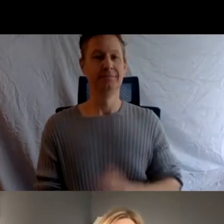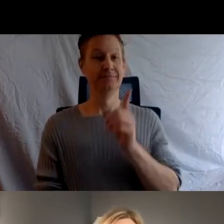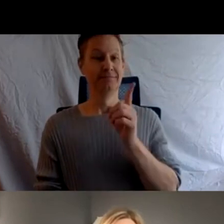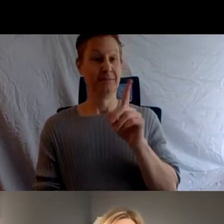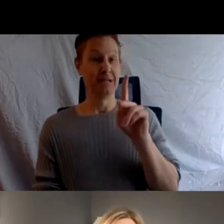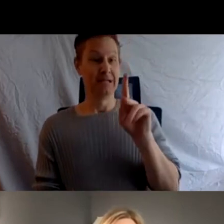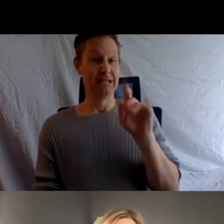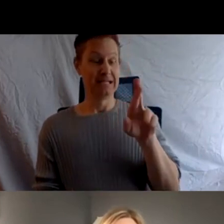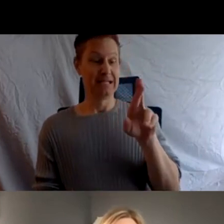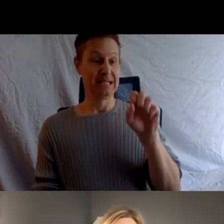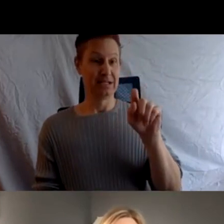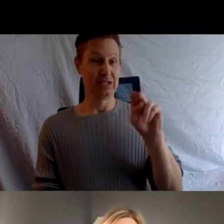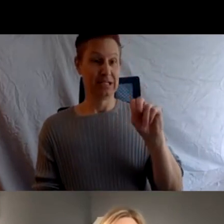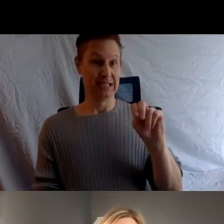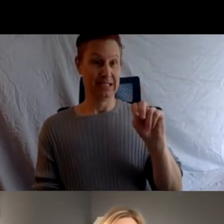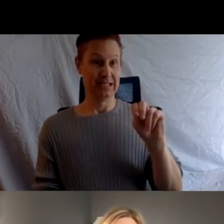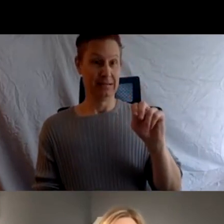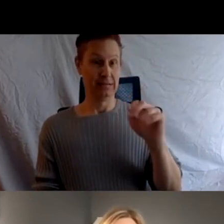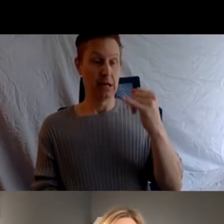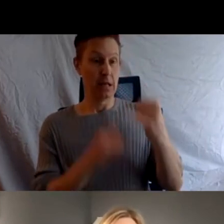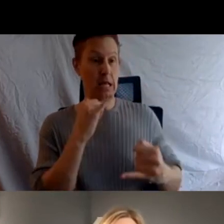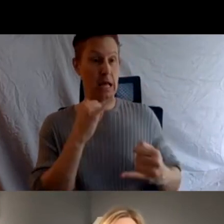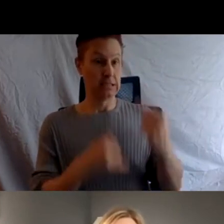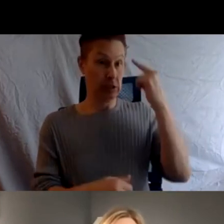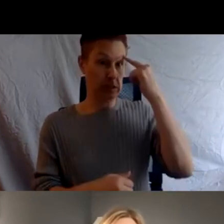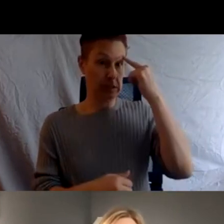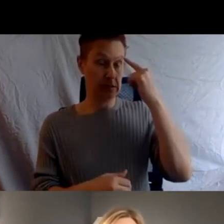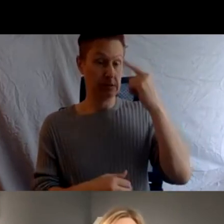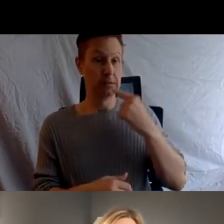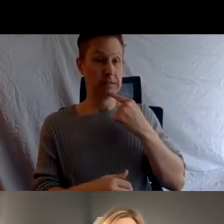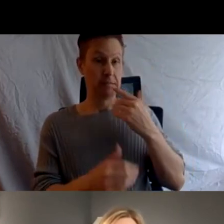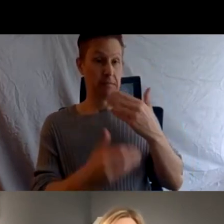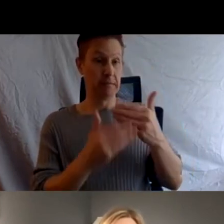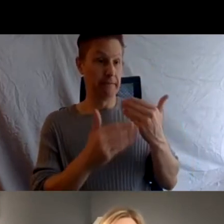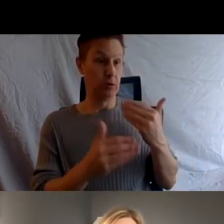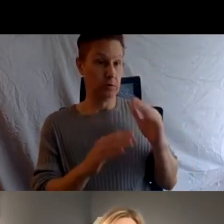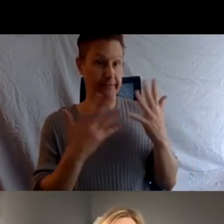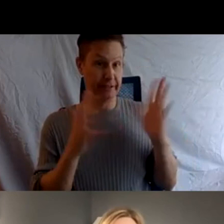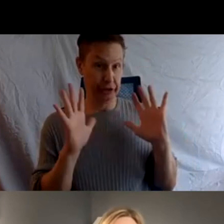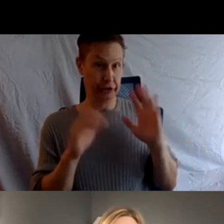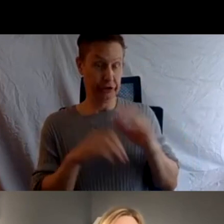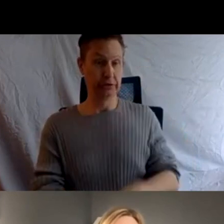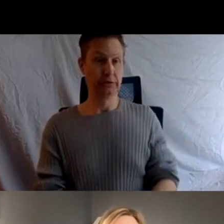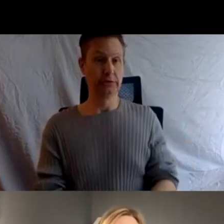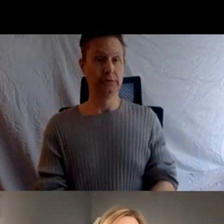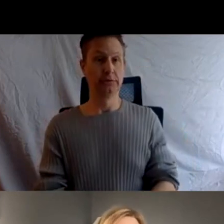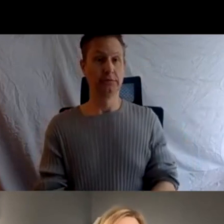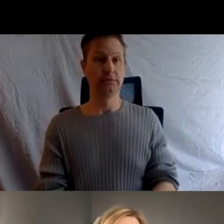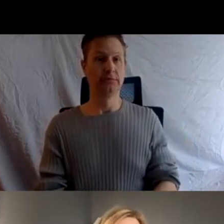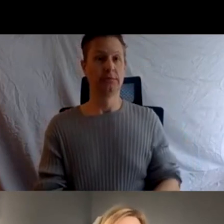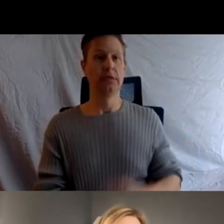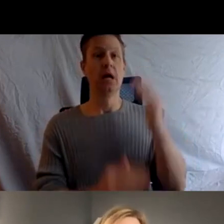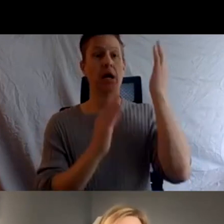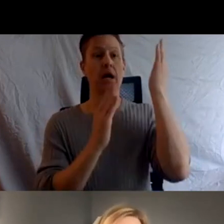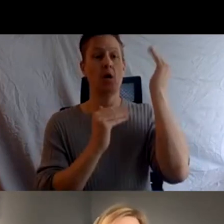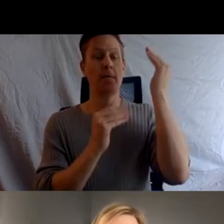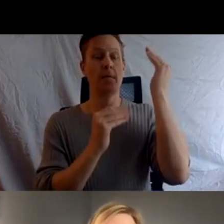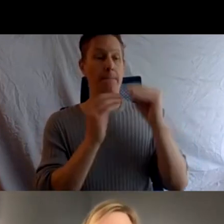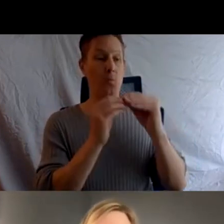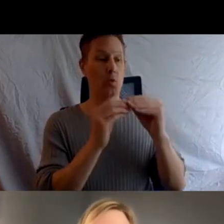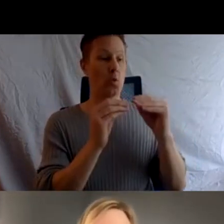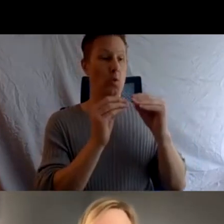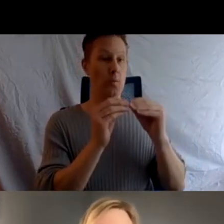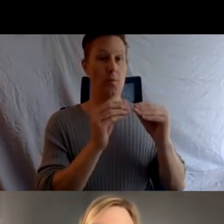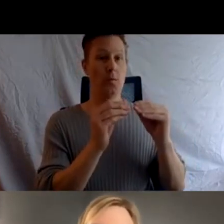Kristen? Any last thoughts or anything else you want to say before we close out? I just hope that more and